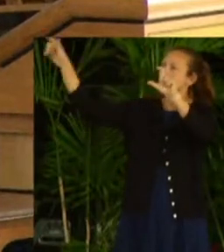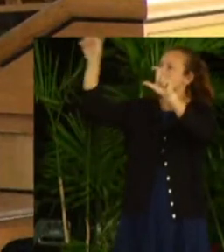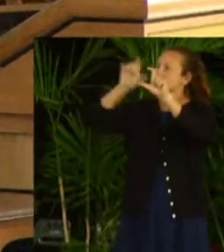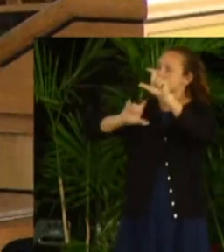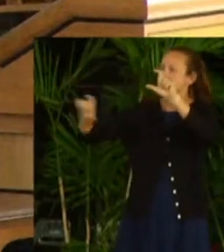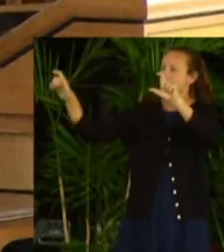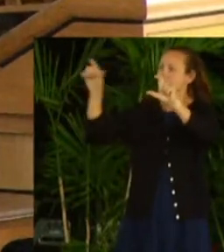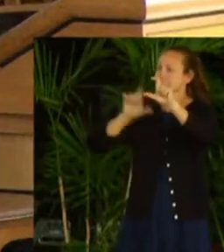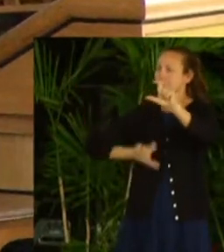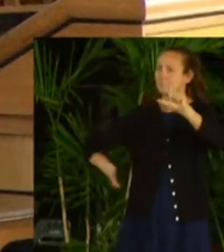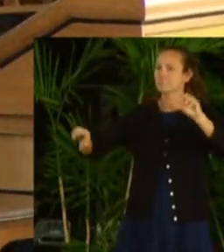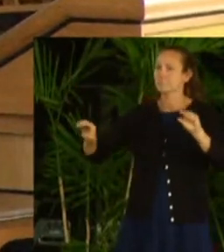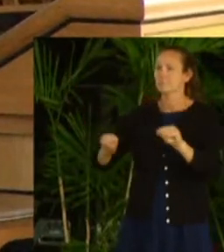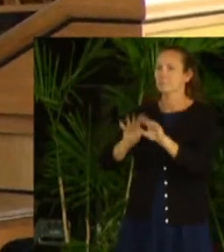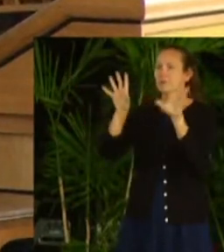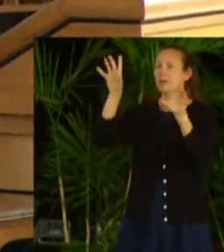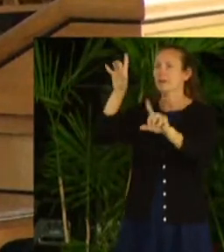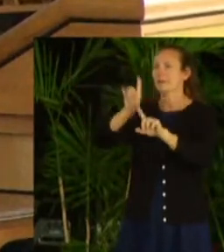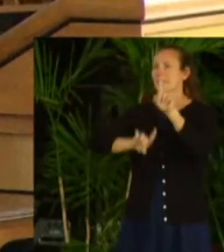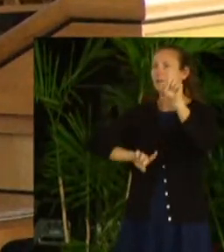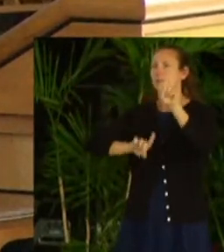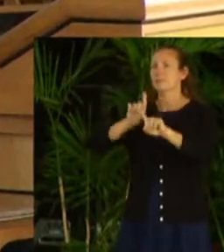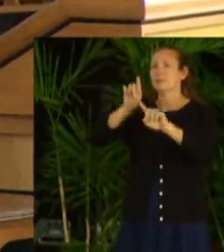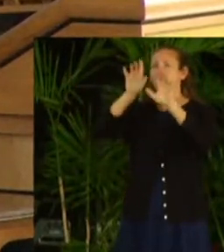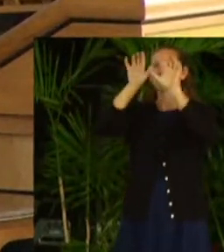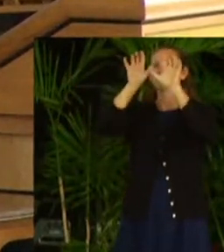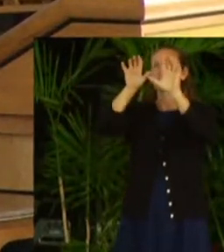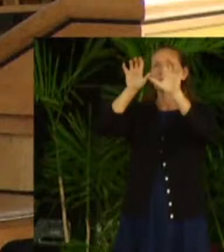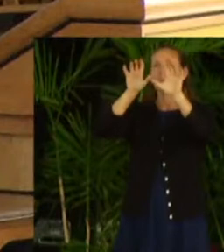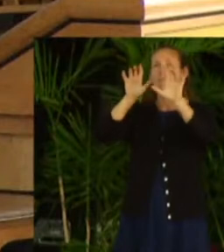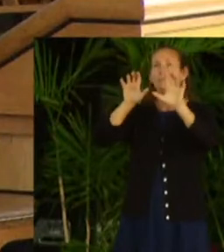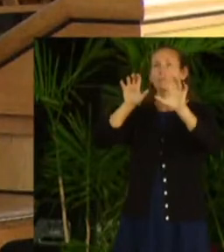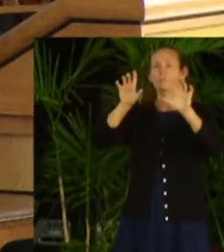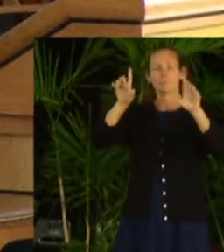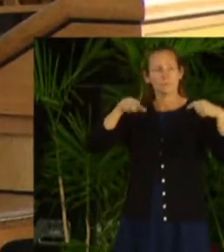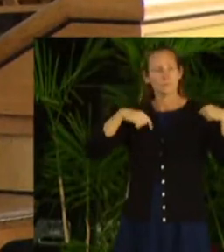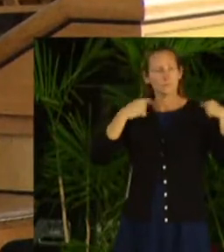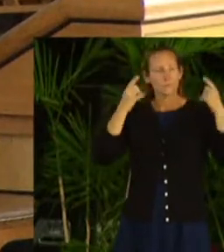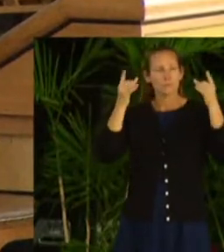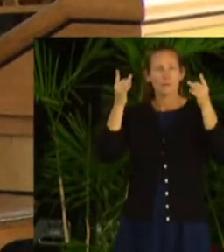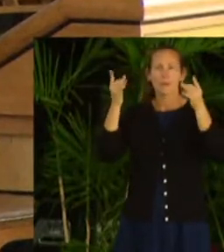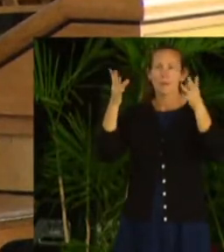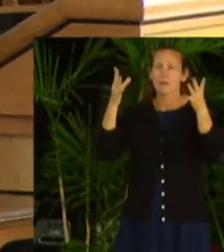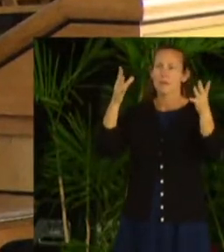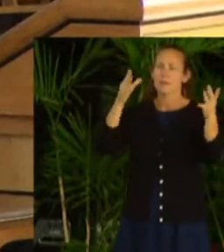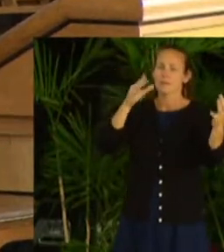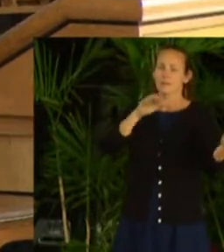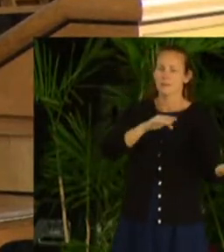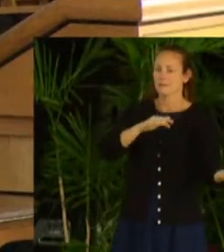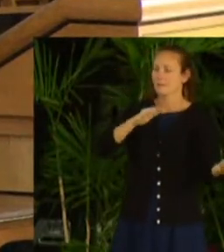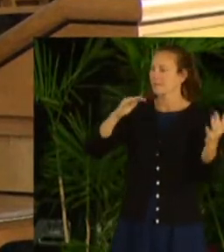broad stripes and bright stars through the